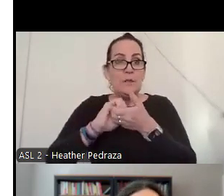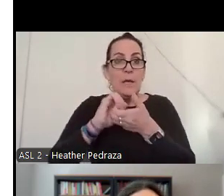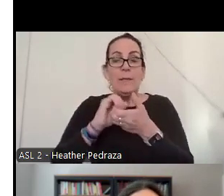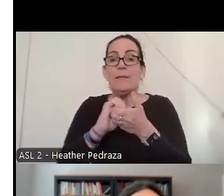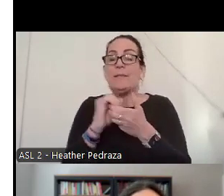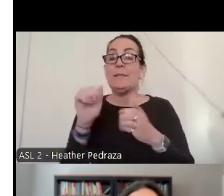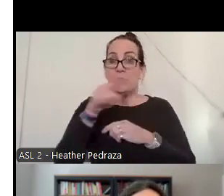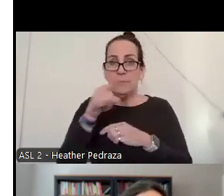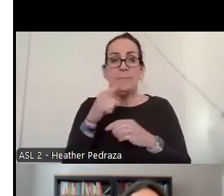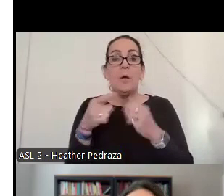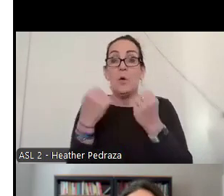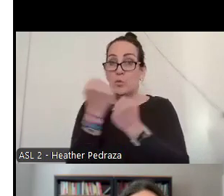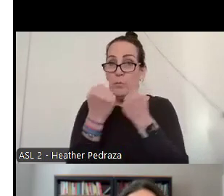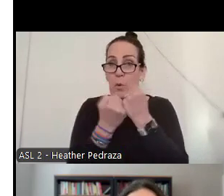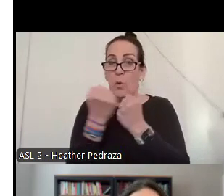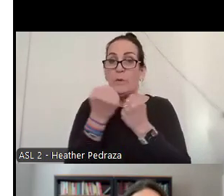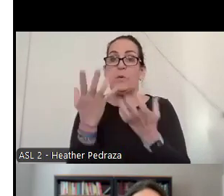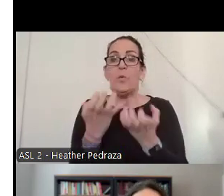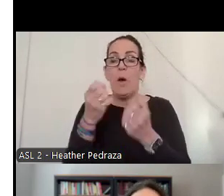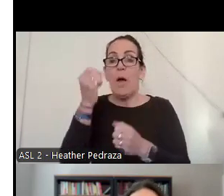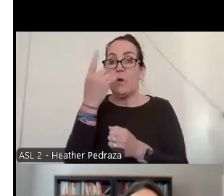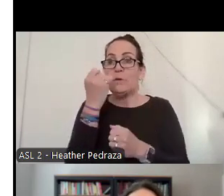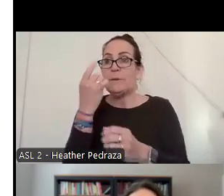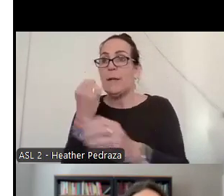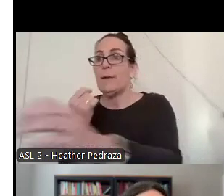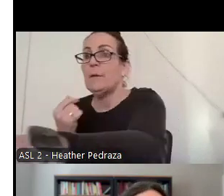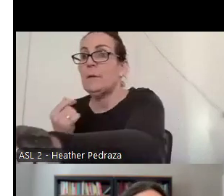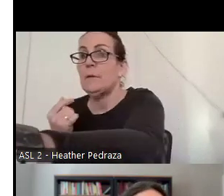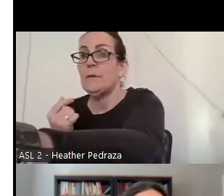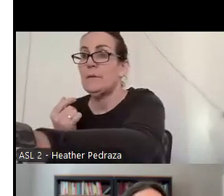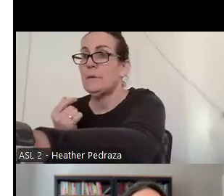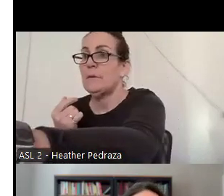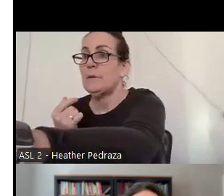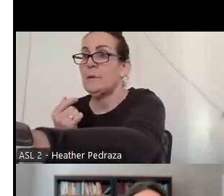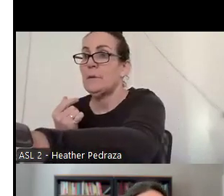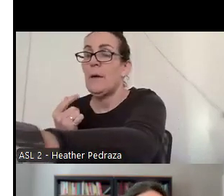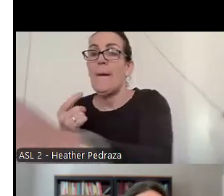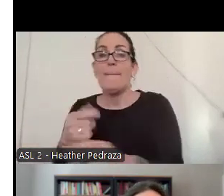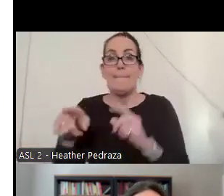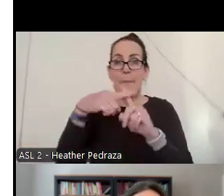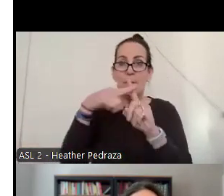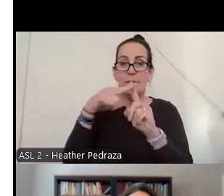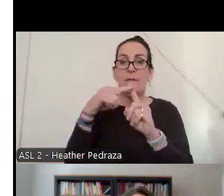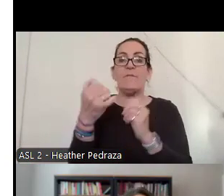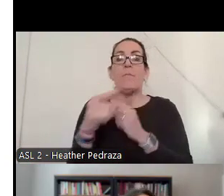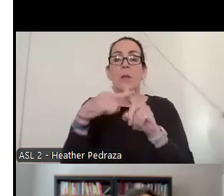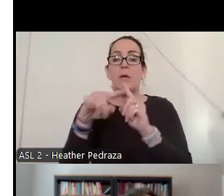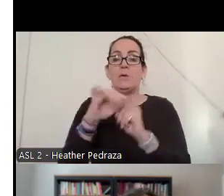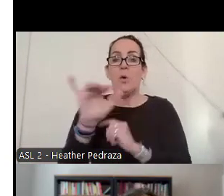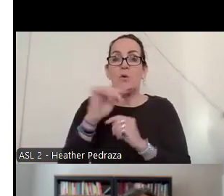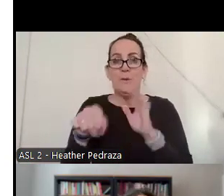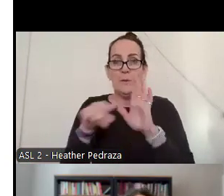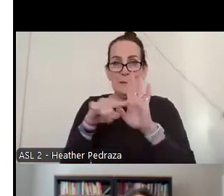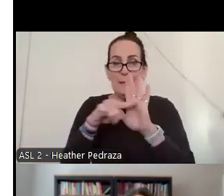want to understand the positives and the negatives, what barriers and challenges are hindering implementation, as well as